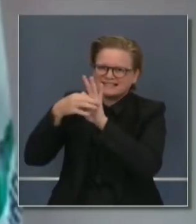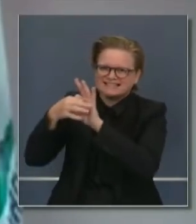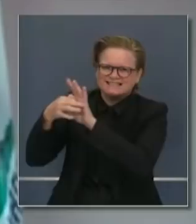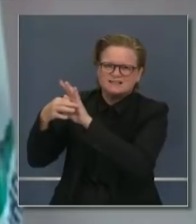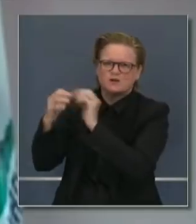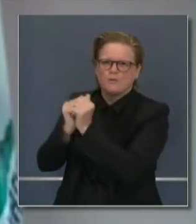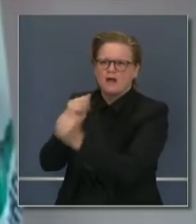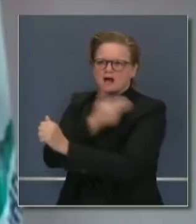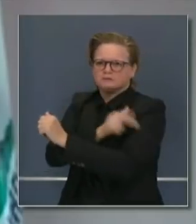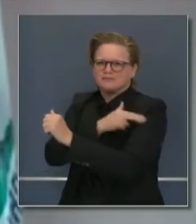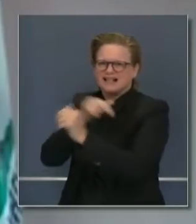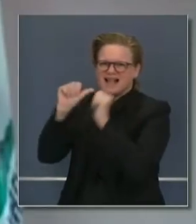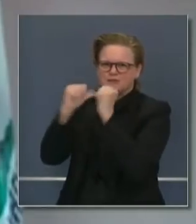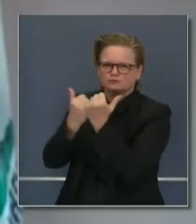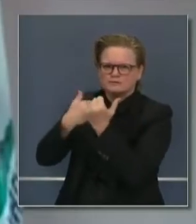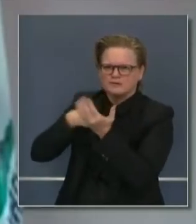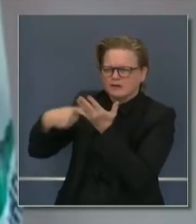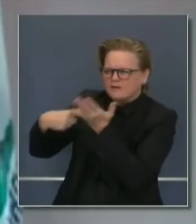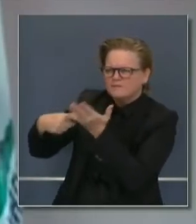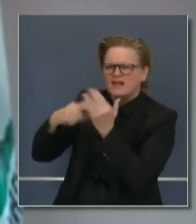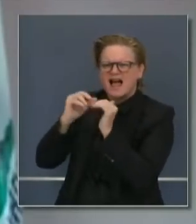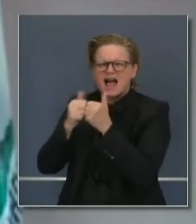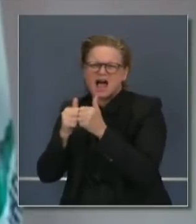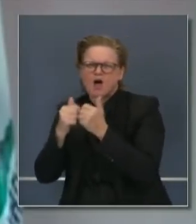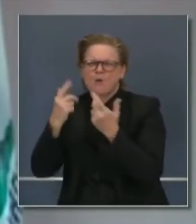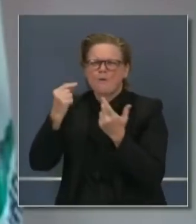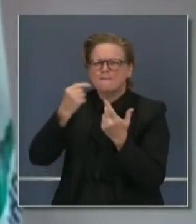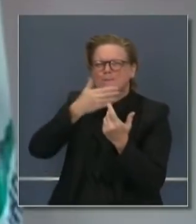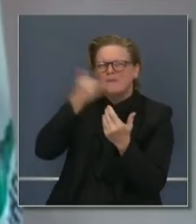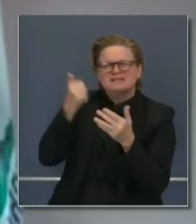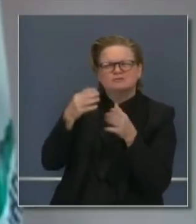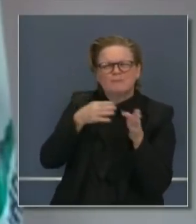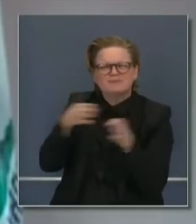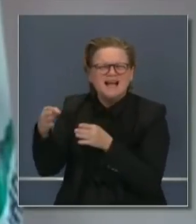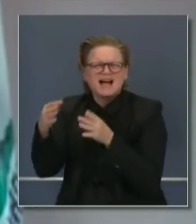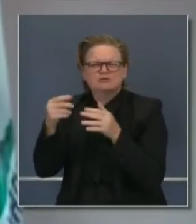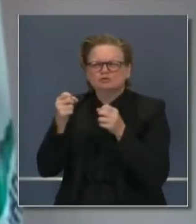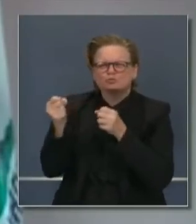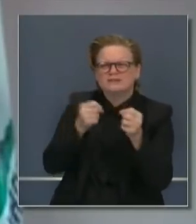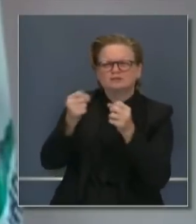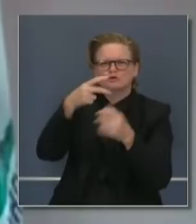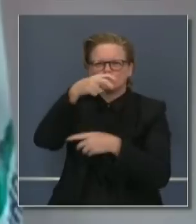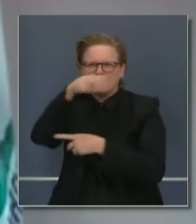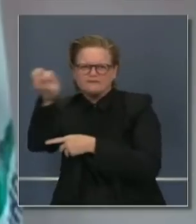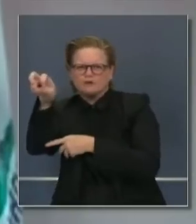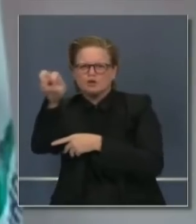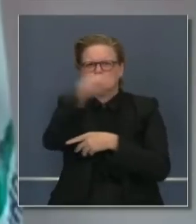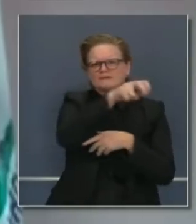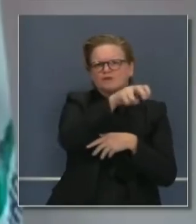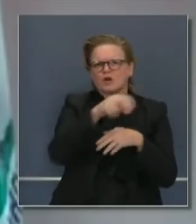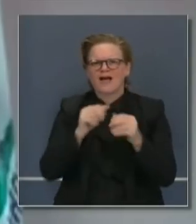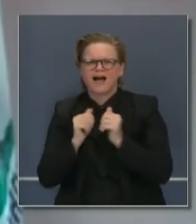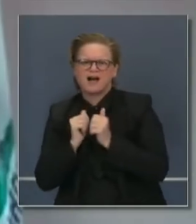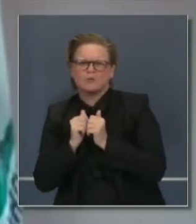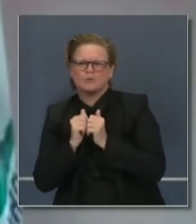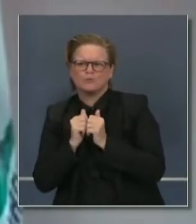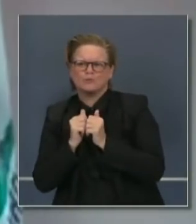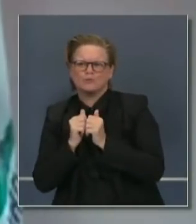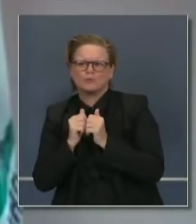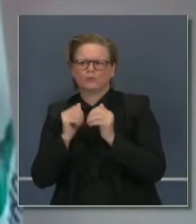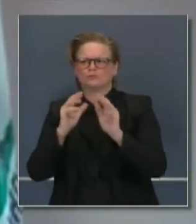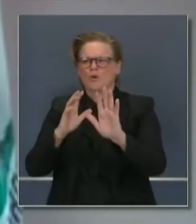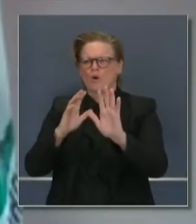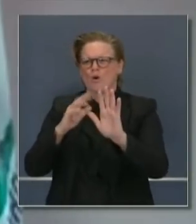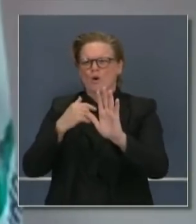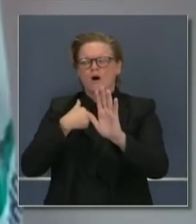on exactly this, making sure that we have plans to transfer patients and following the rule that we want to keep patients as close as we